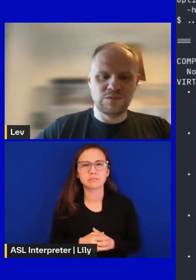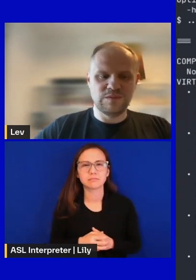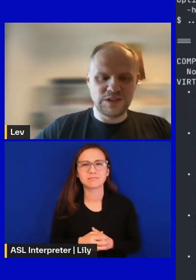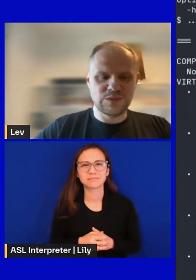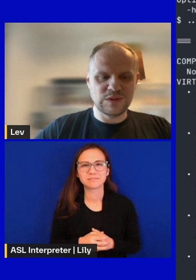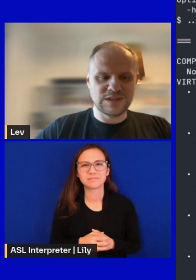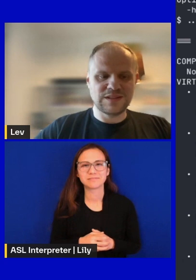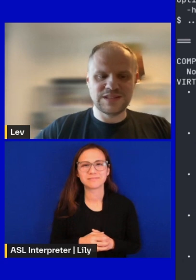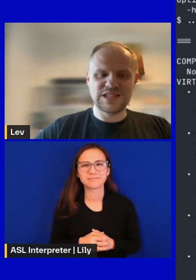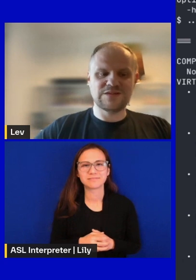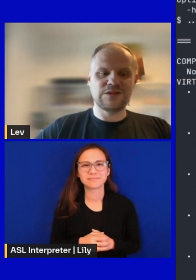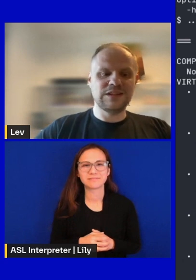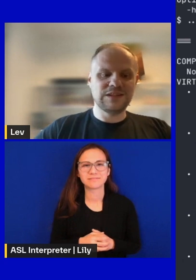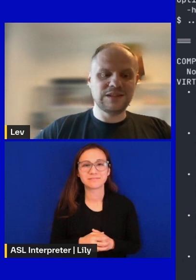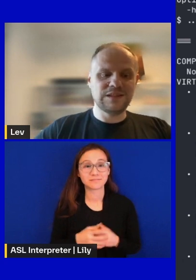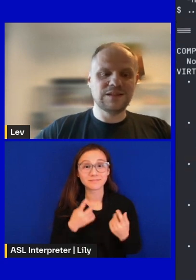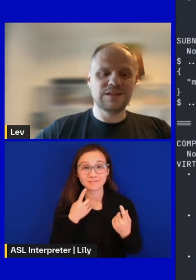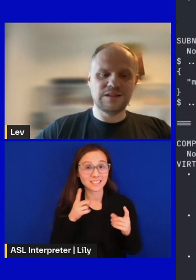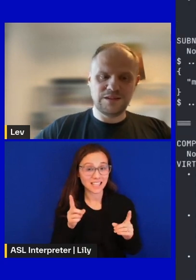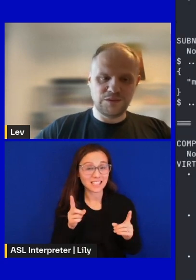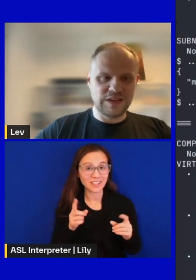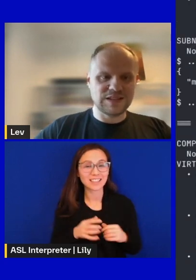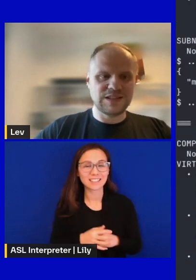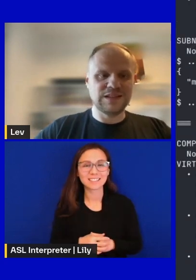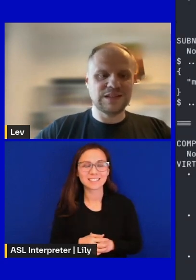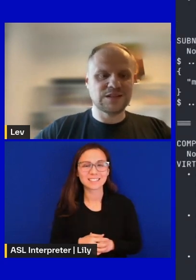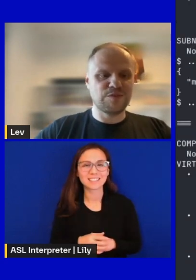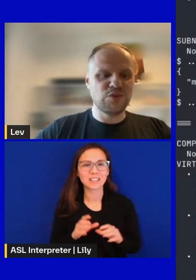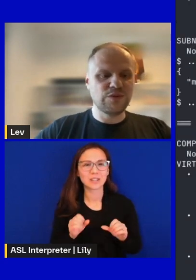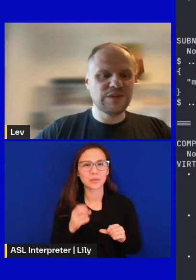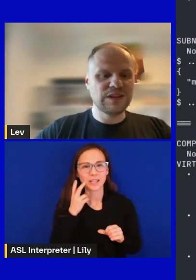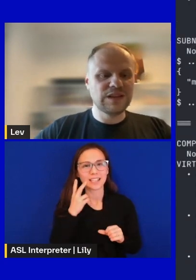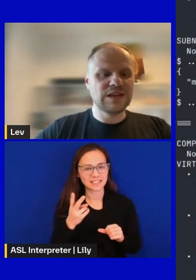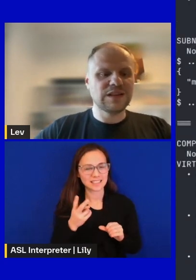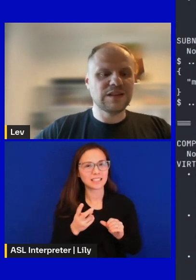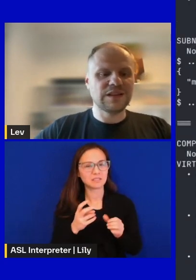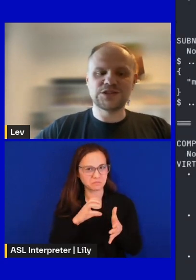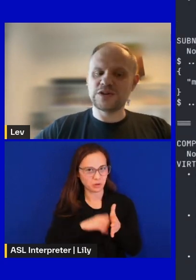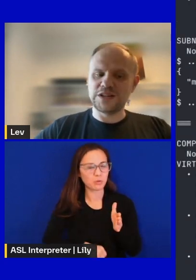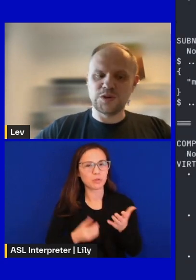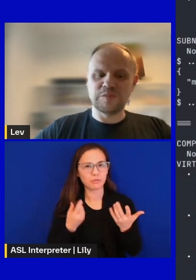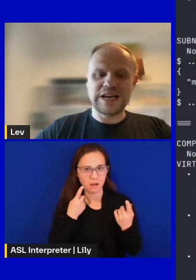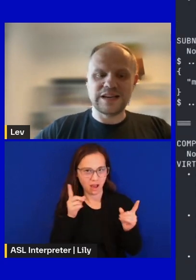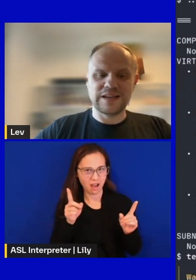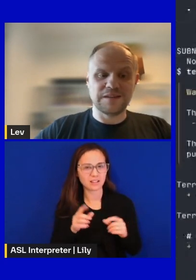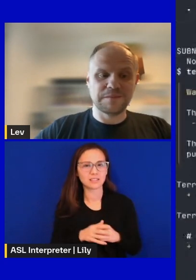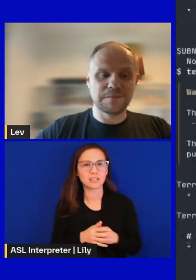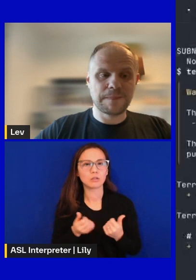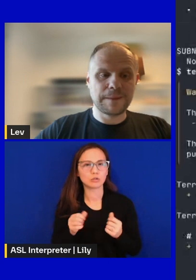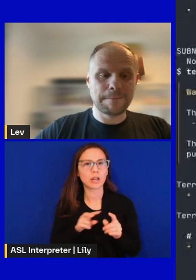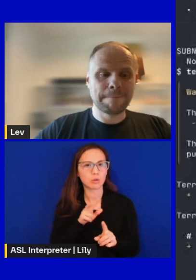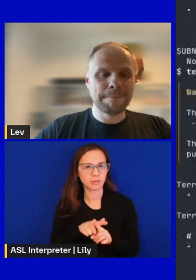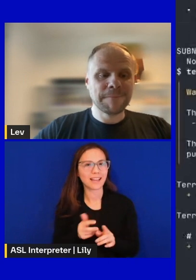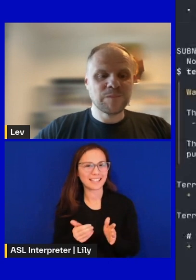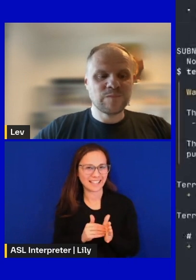So this was successfully deleted. We can see that it's removed. Let's try to apply it again.